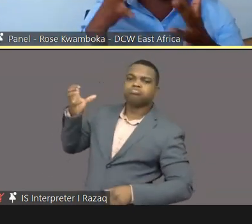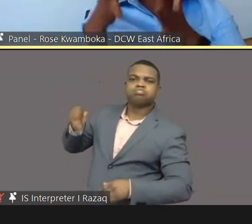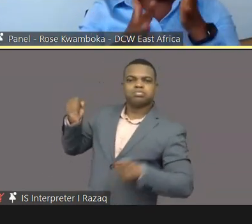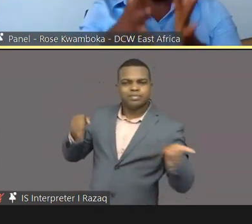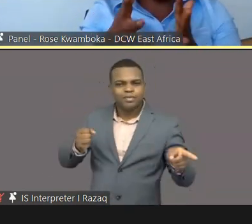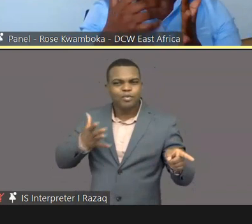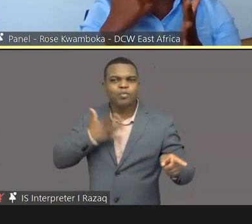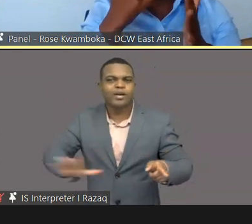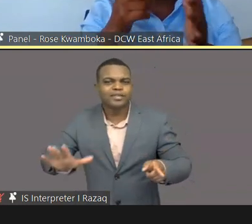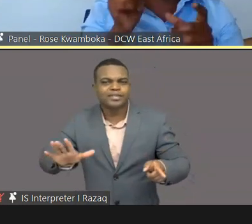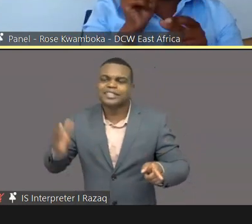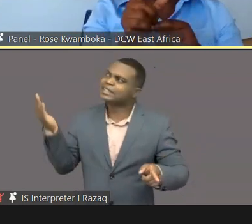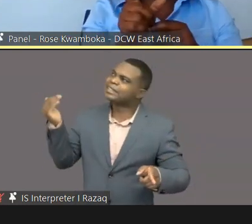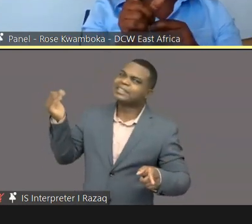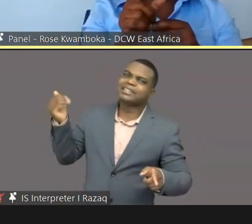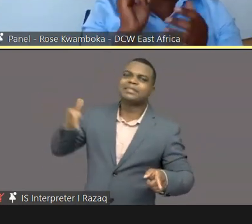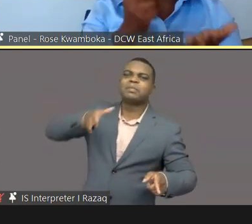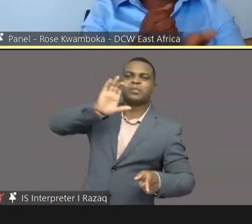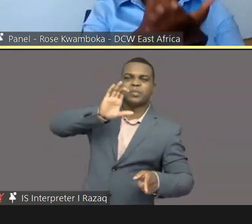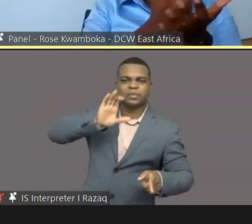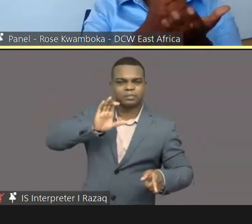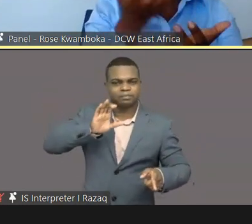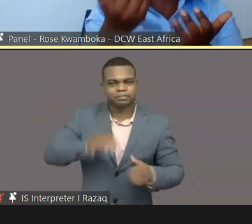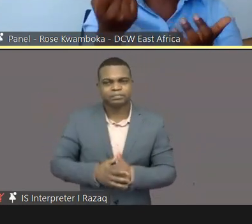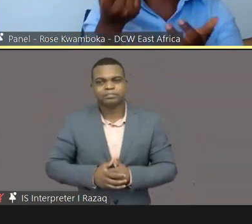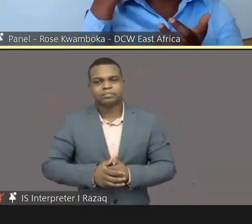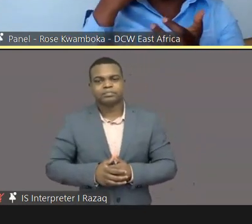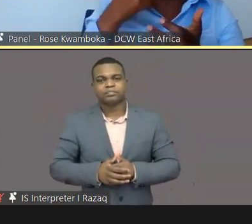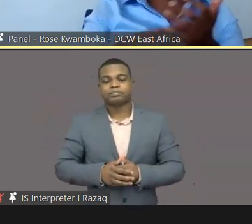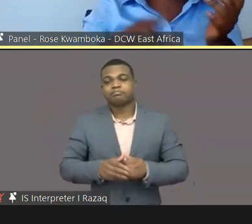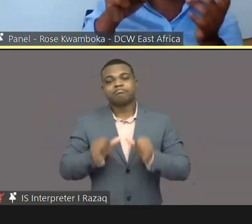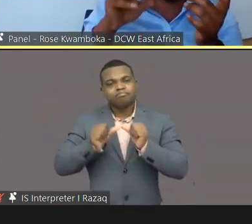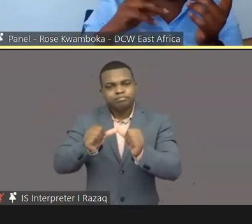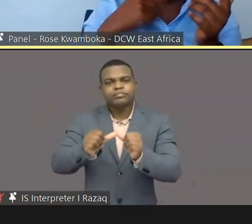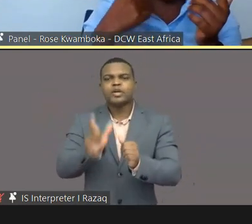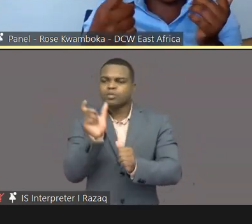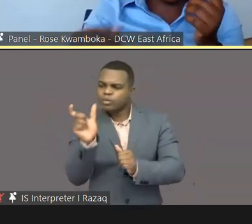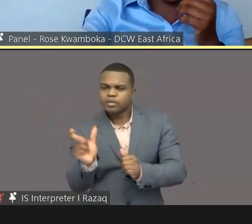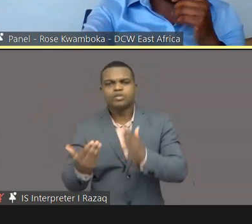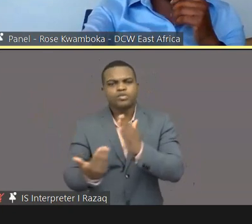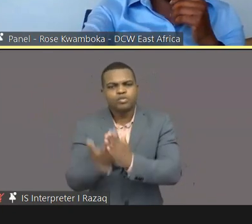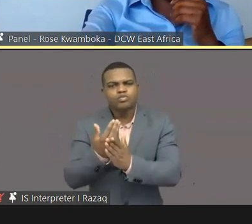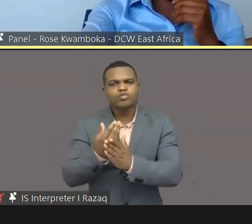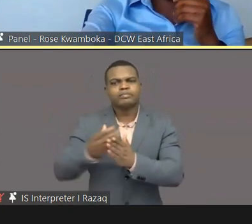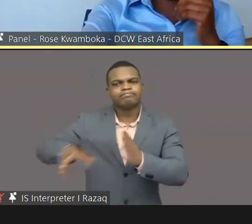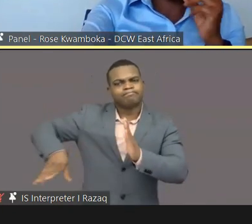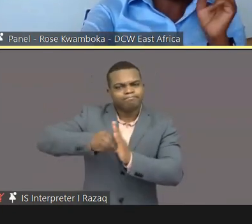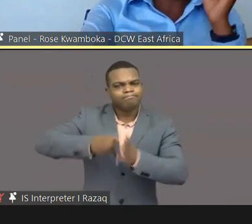bottle as you sign it and also say the word. This will help the child understand what you're saying.